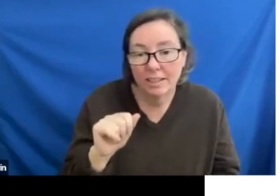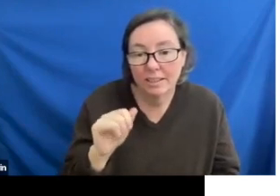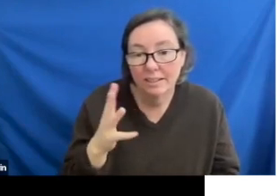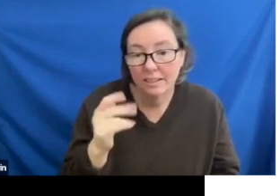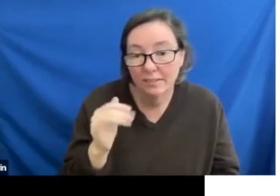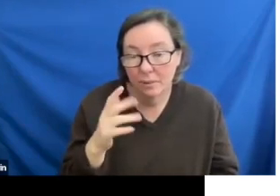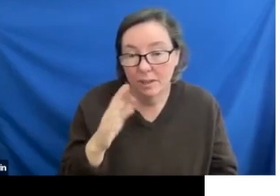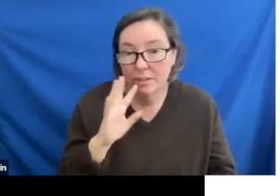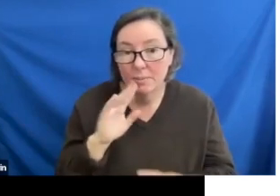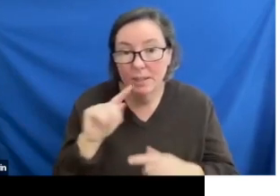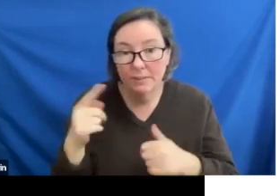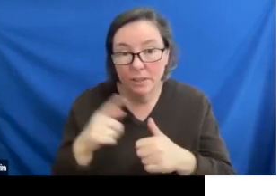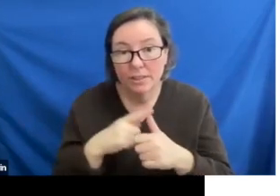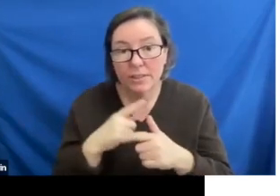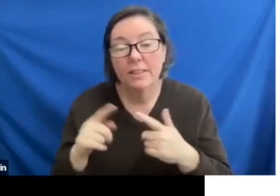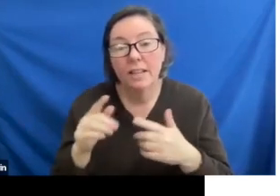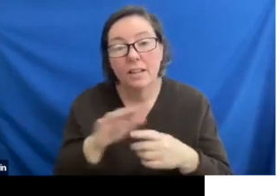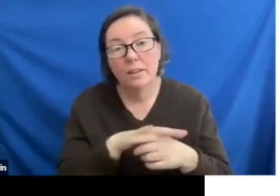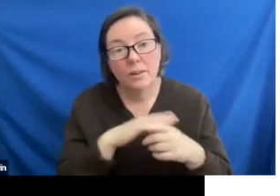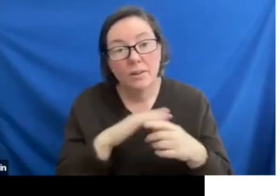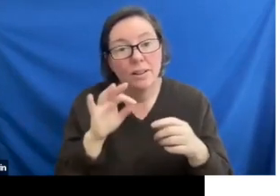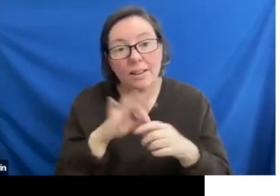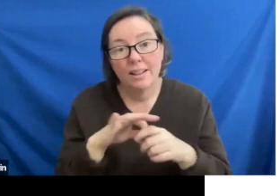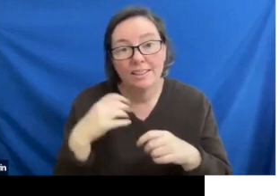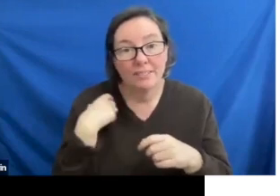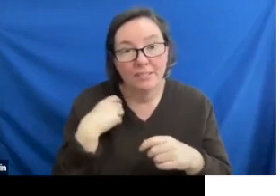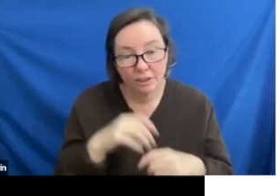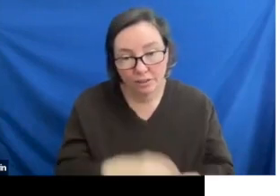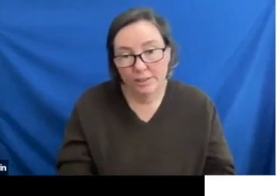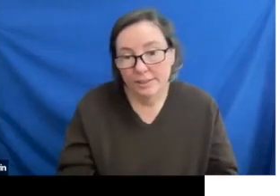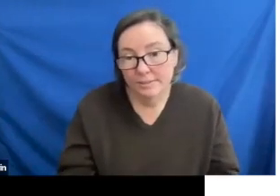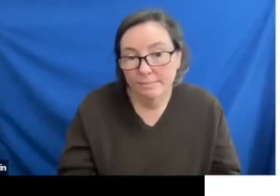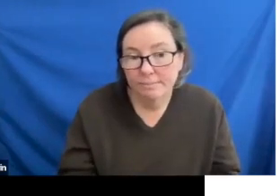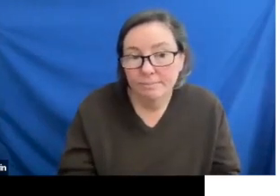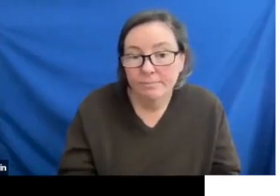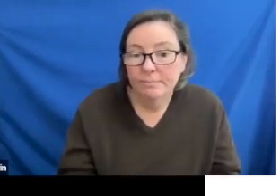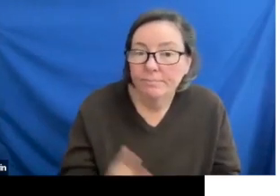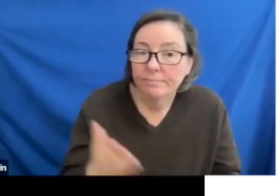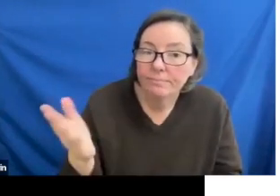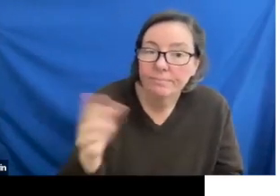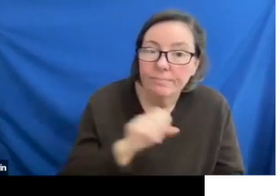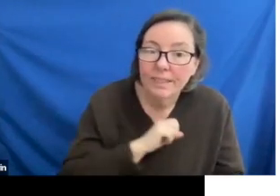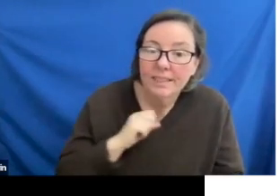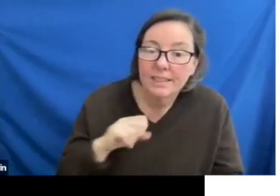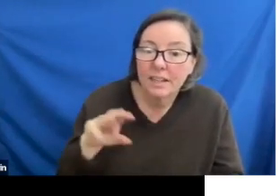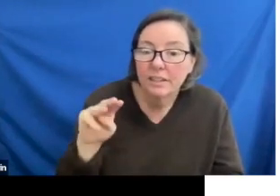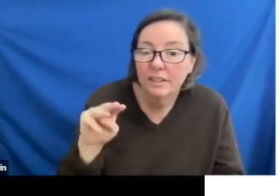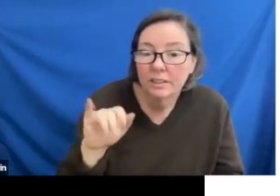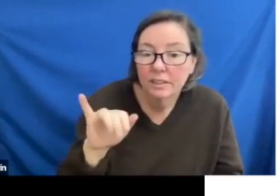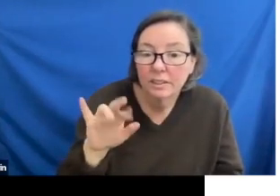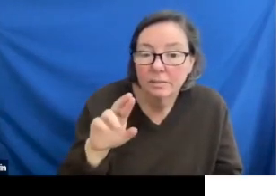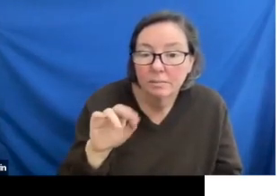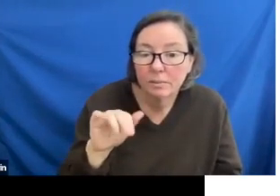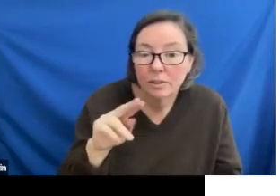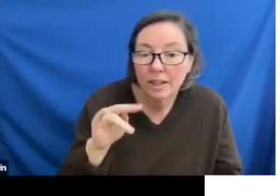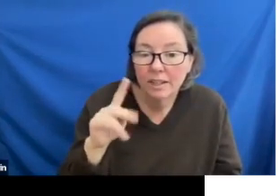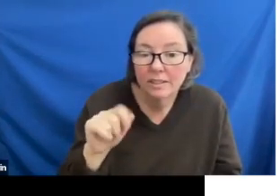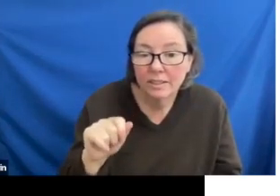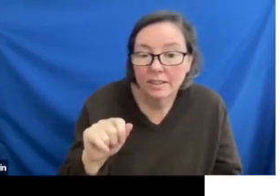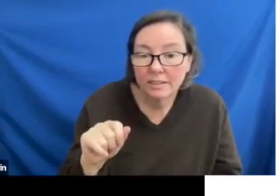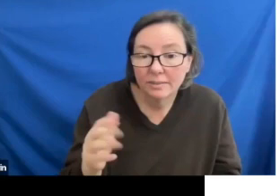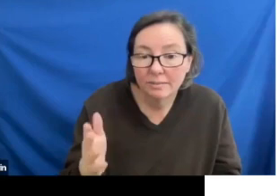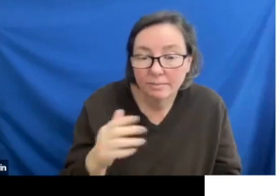hear from the local elected officials. Senator Miranda, feel free.